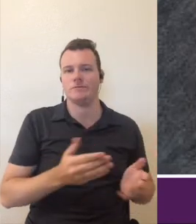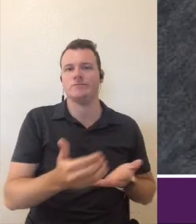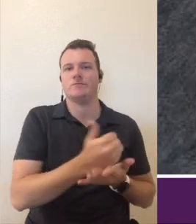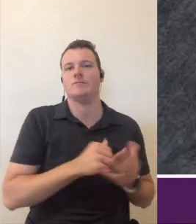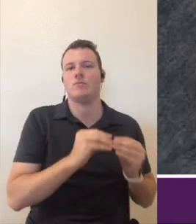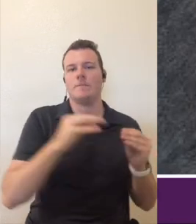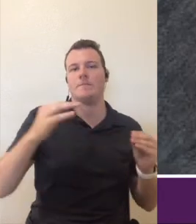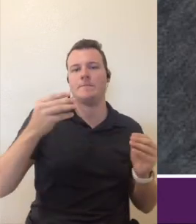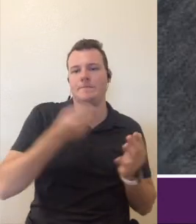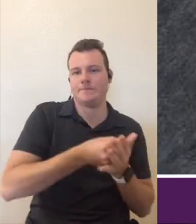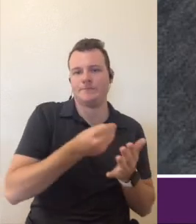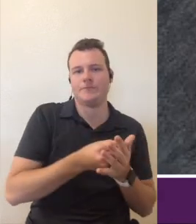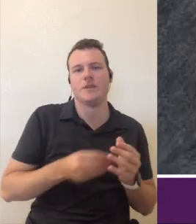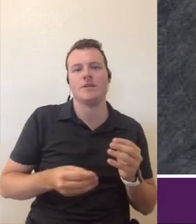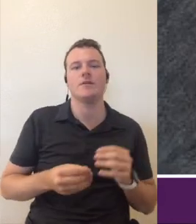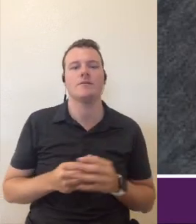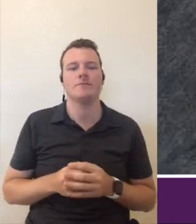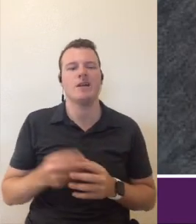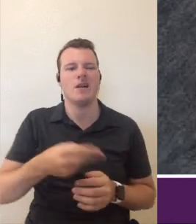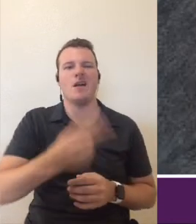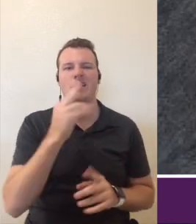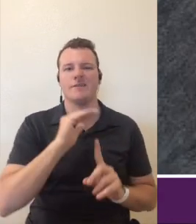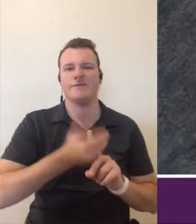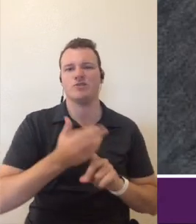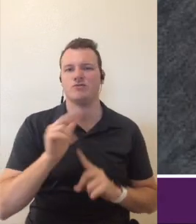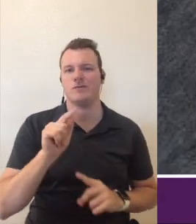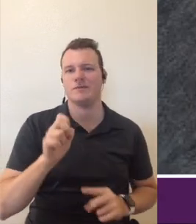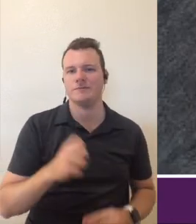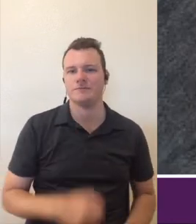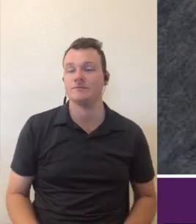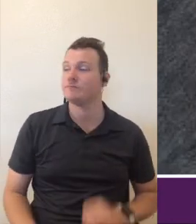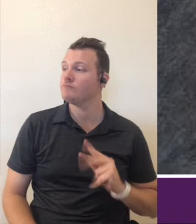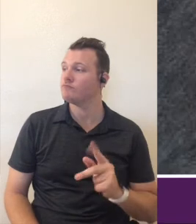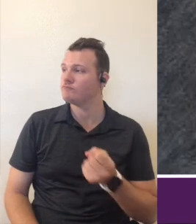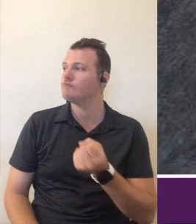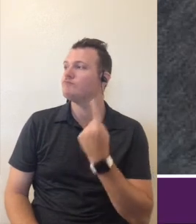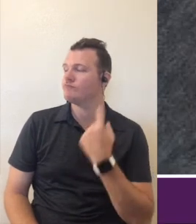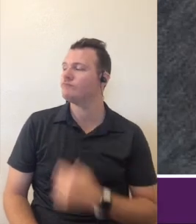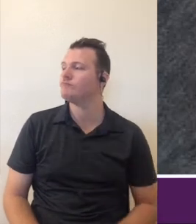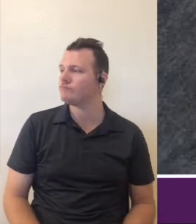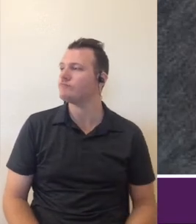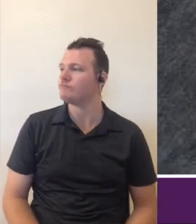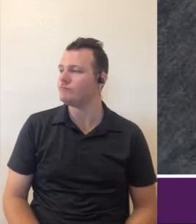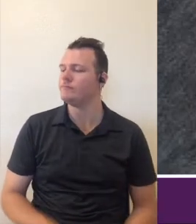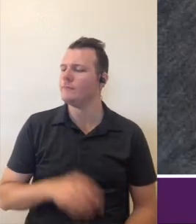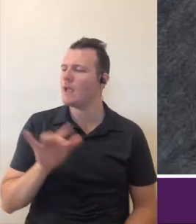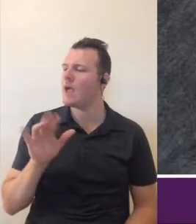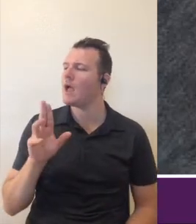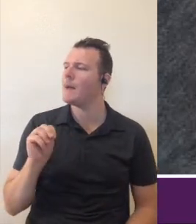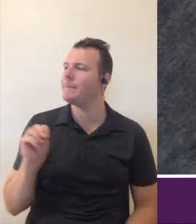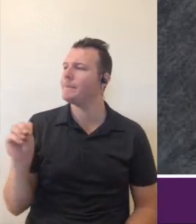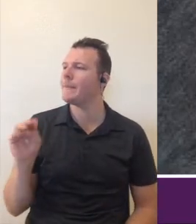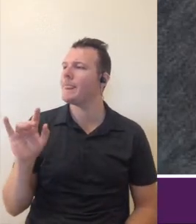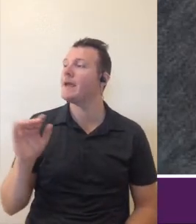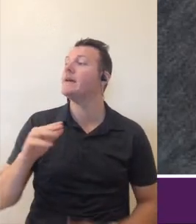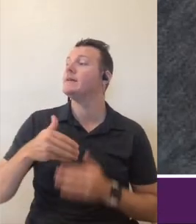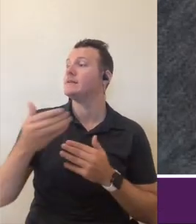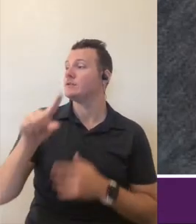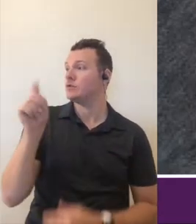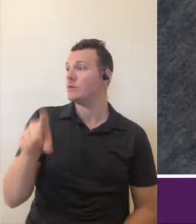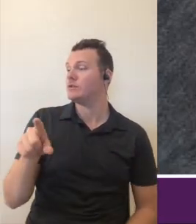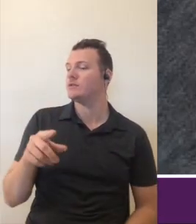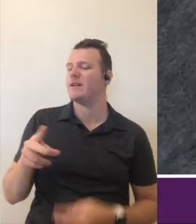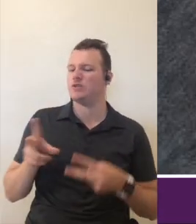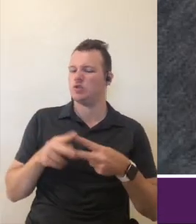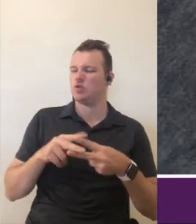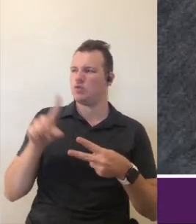up because the person's making more money and you probably have a higher conversion rate. Okay. That makes